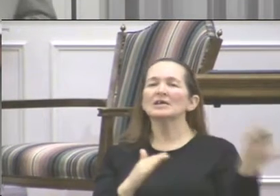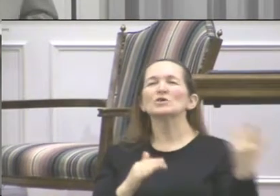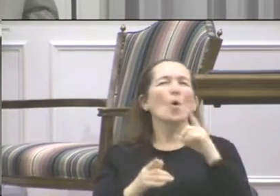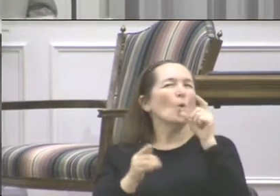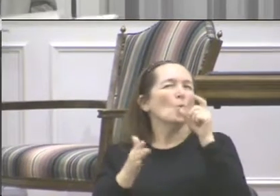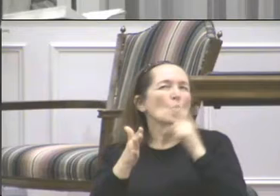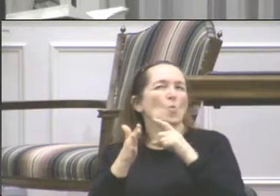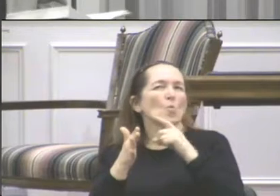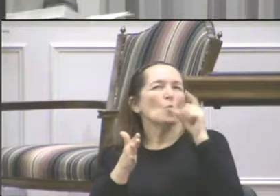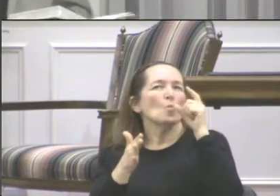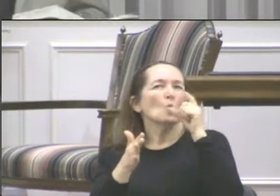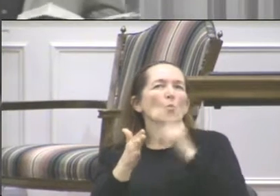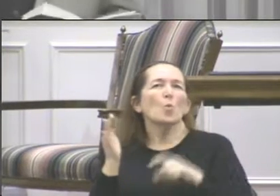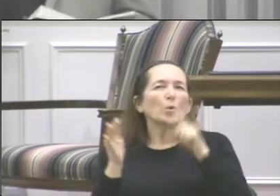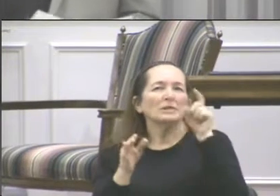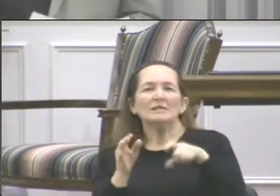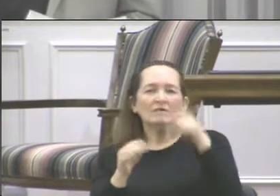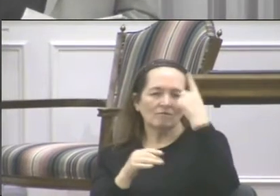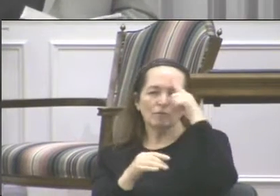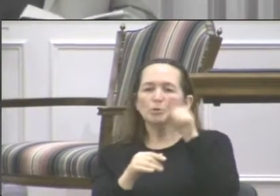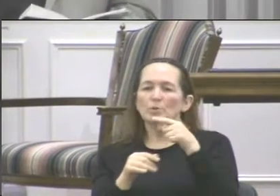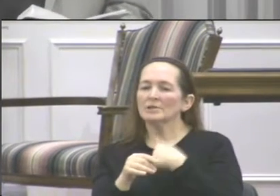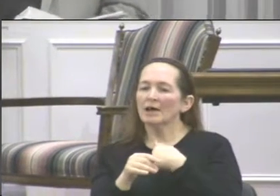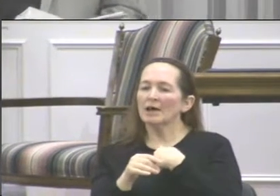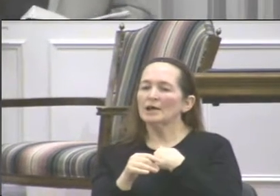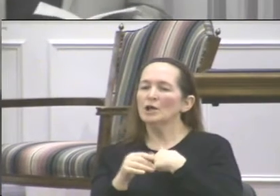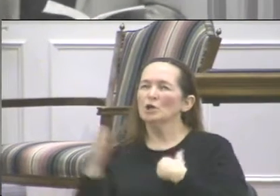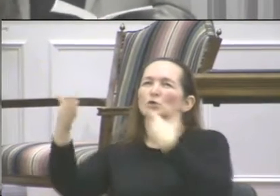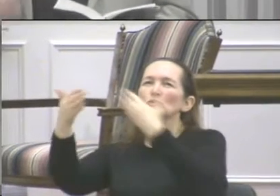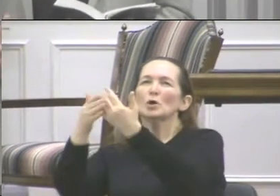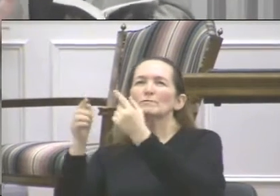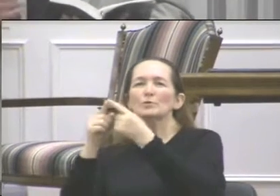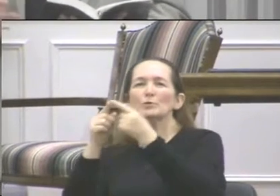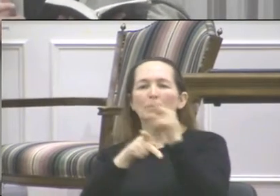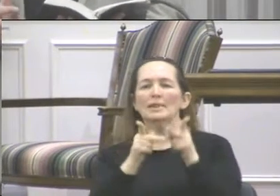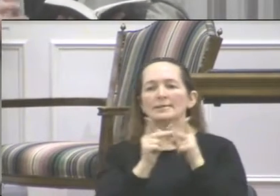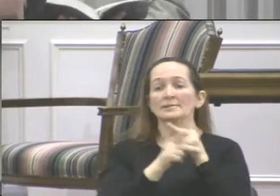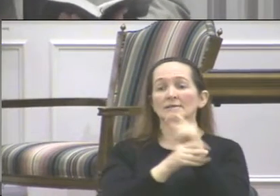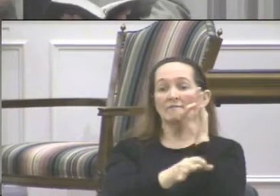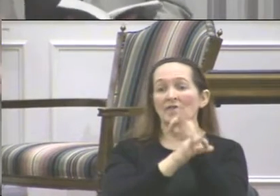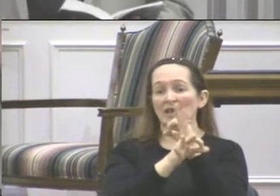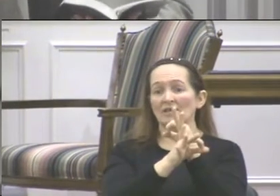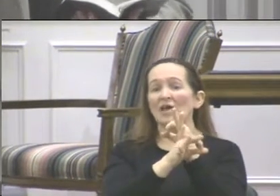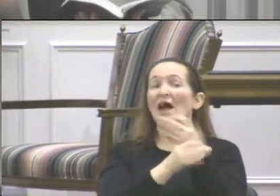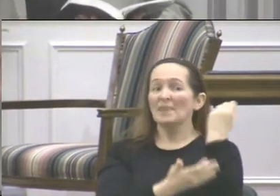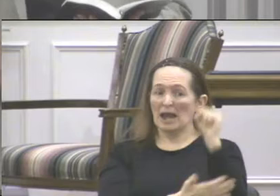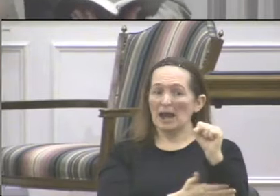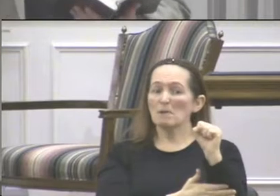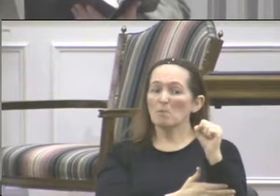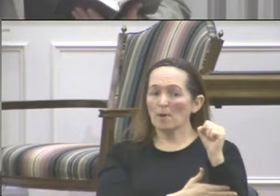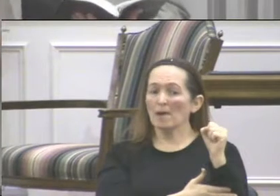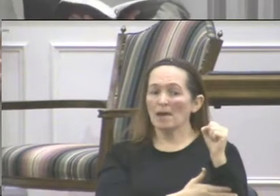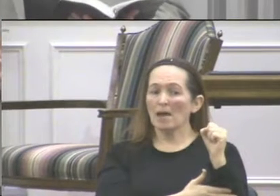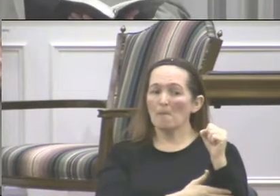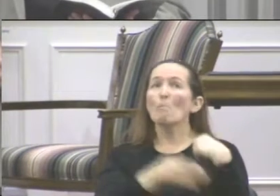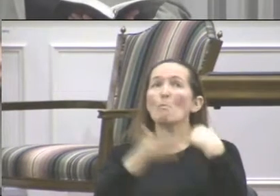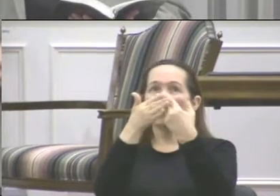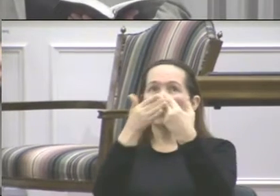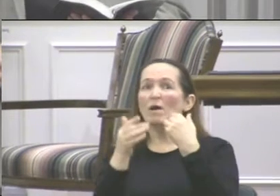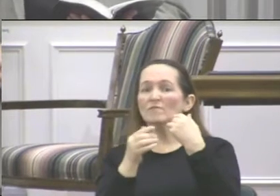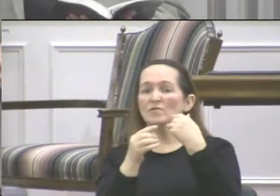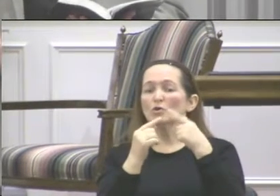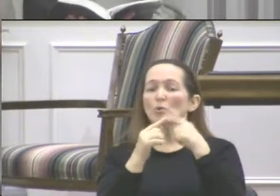point of faith that Abraham reached on the top of that mountain? A point where we completely trust that God is always